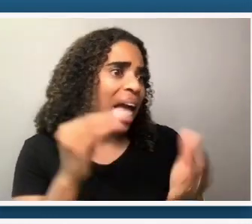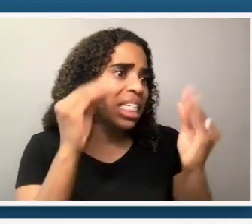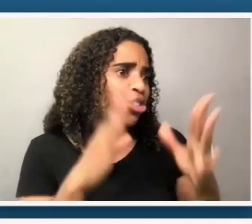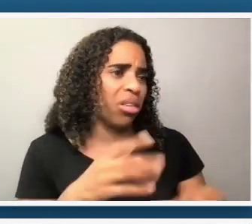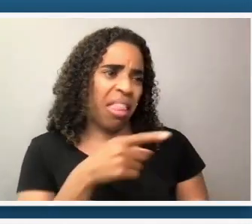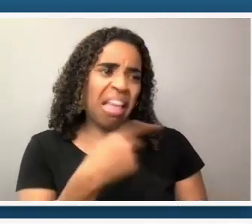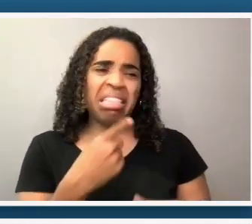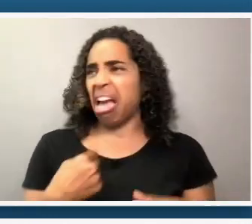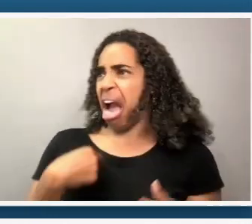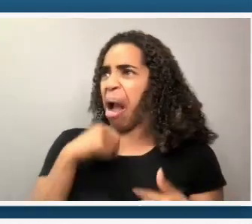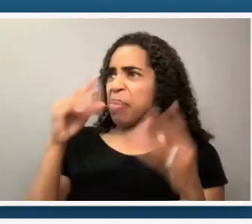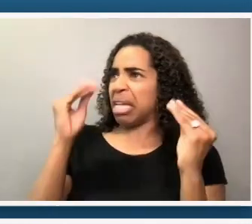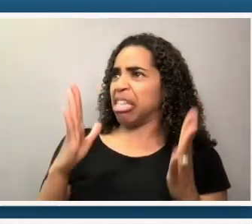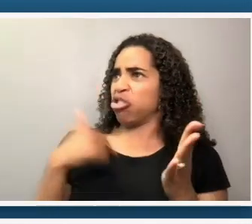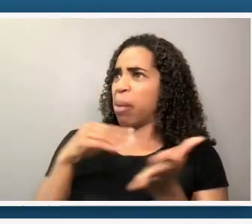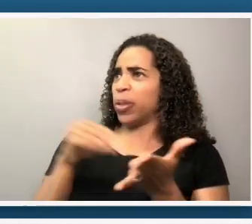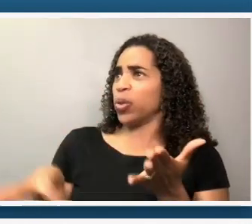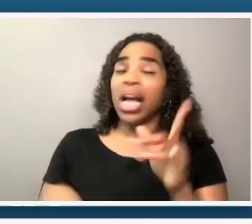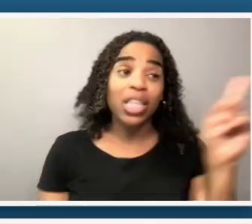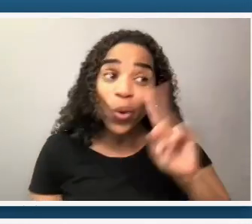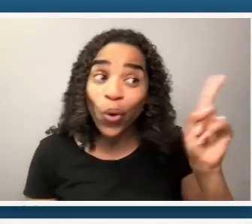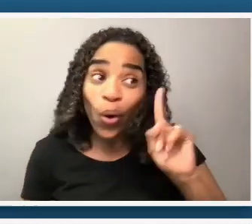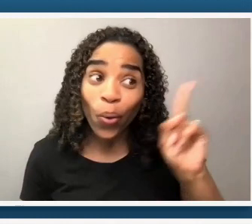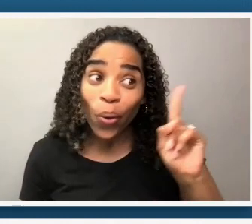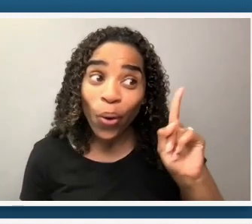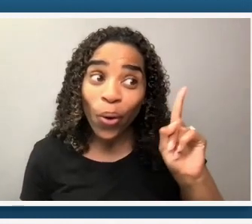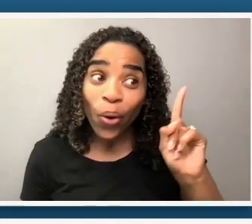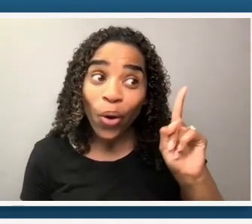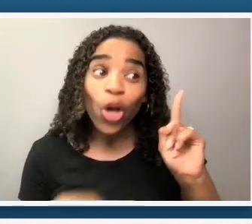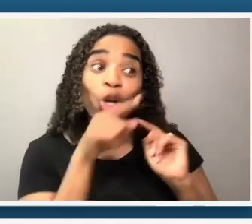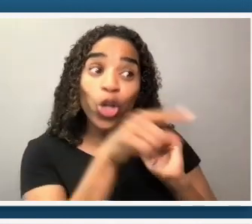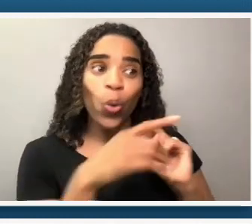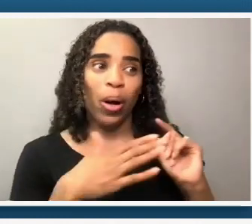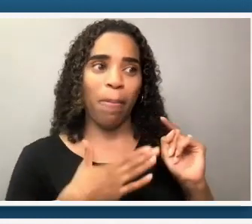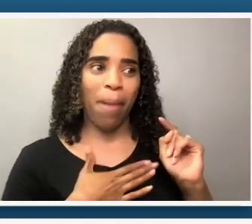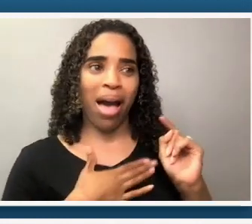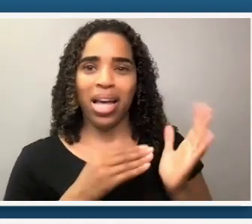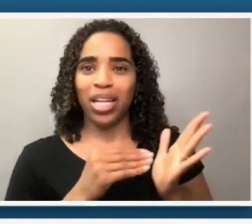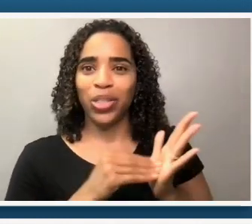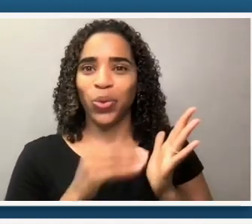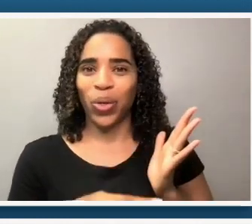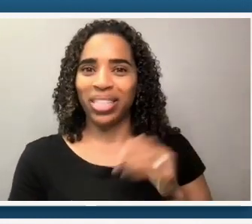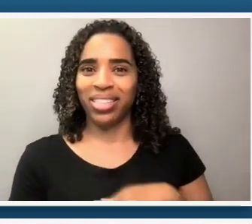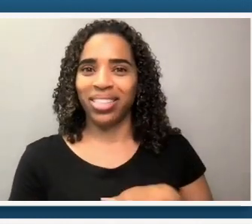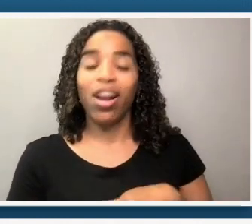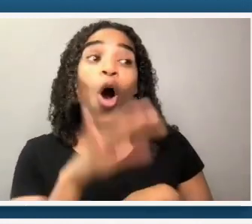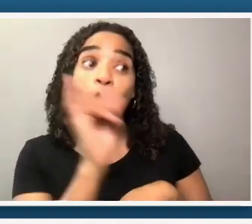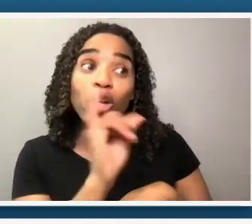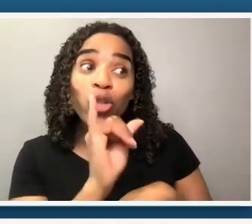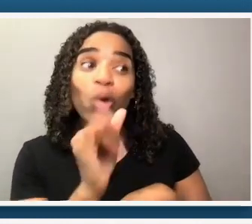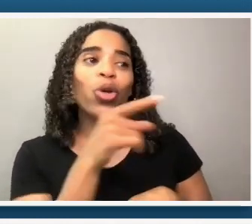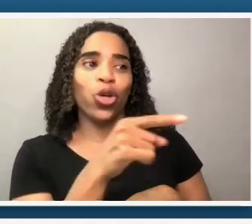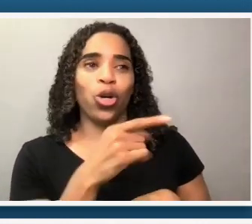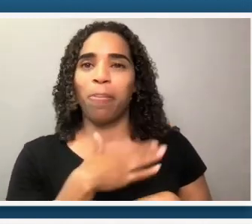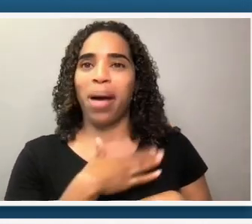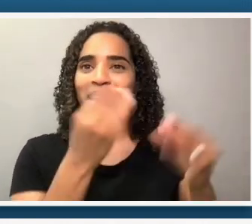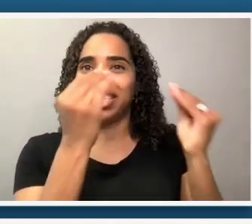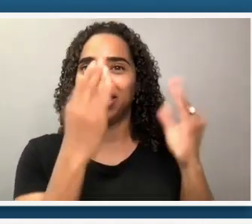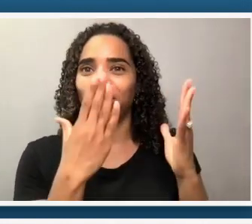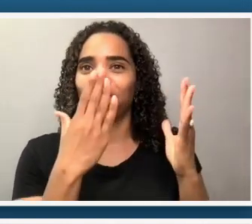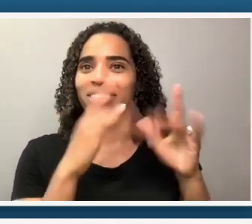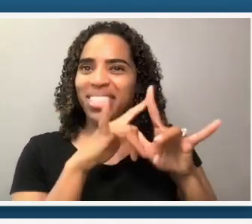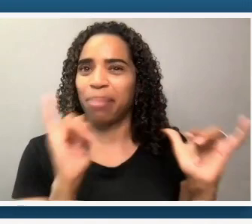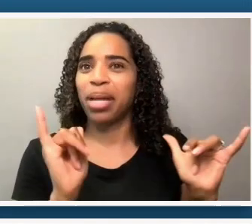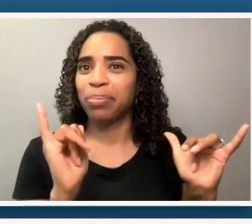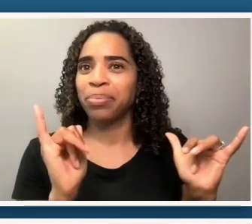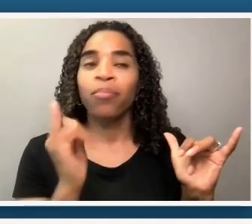a teacher, I'm a student. And I'm like, no, you are my student. And you are also my teacher because